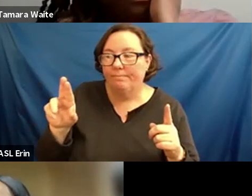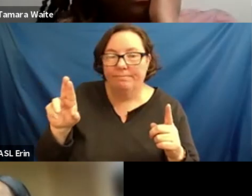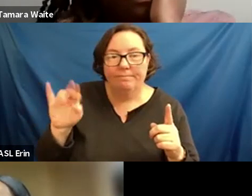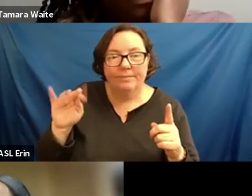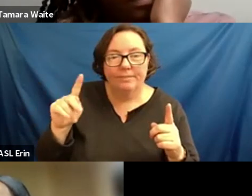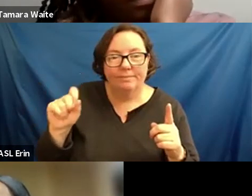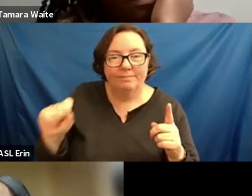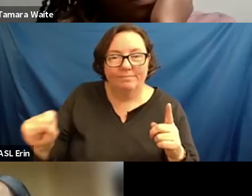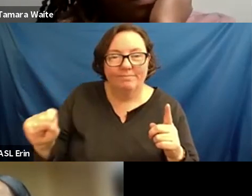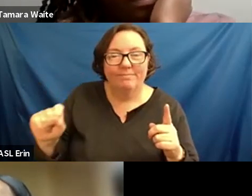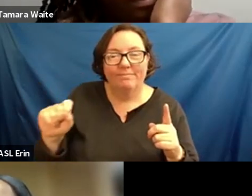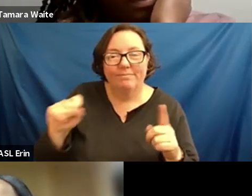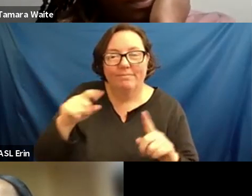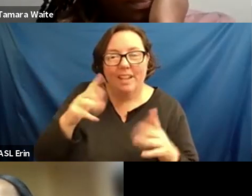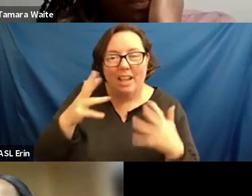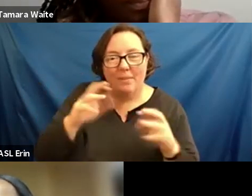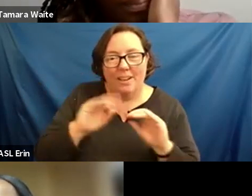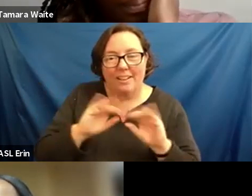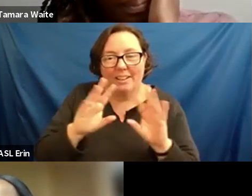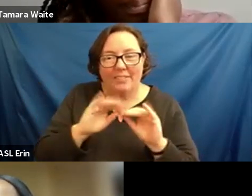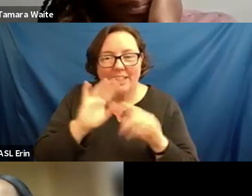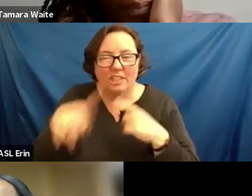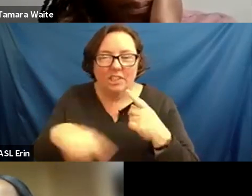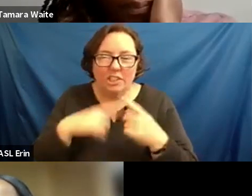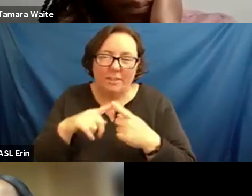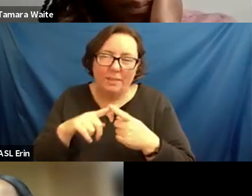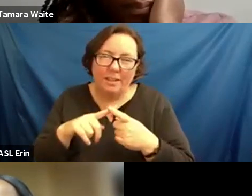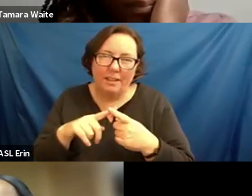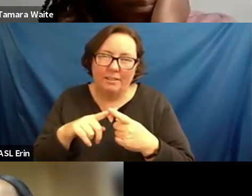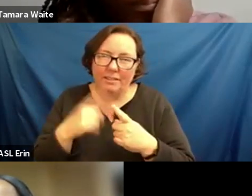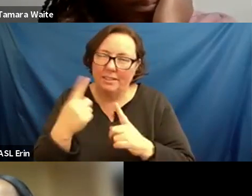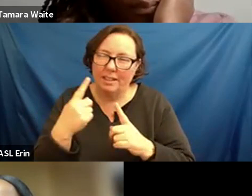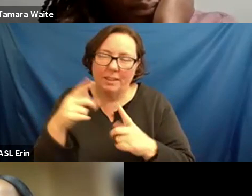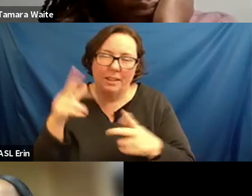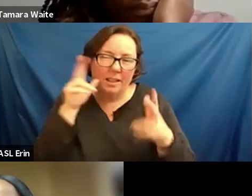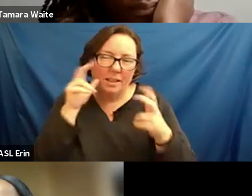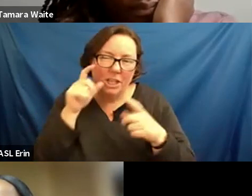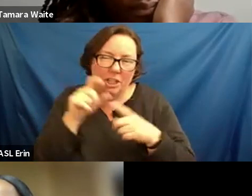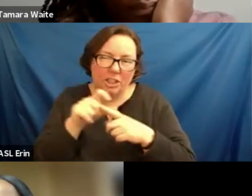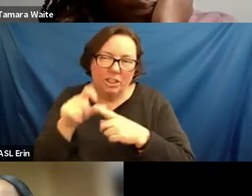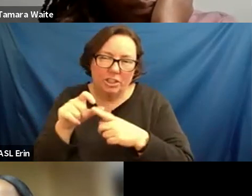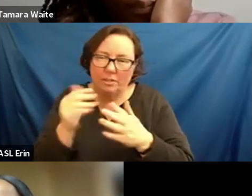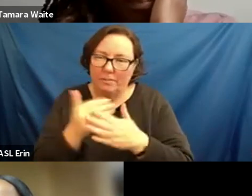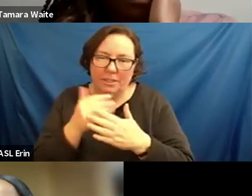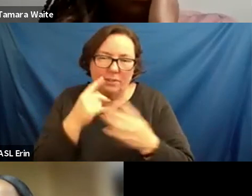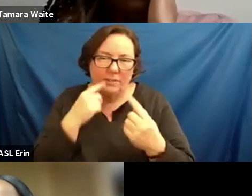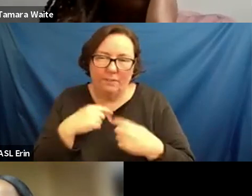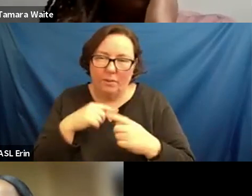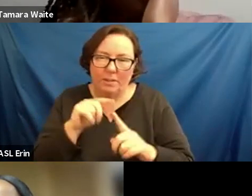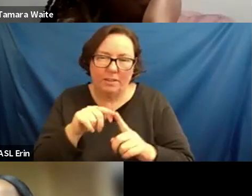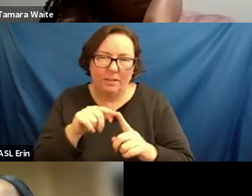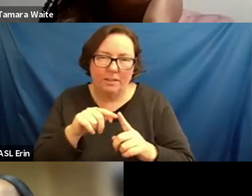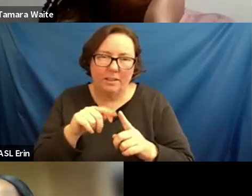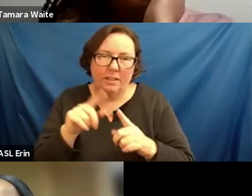just want clarification on, because I'm hearing the terminology, it's new to me,